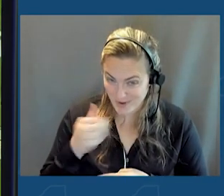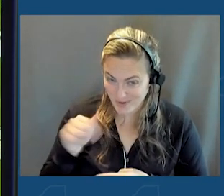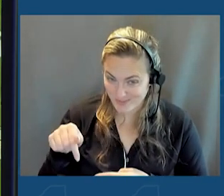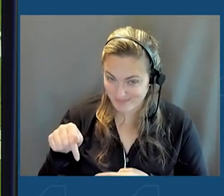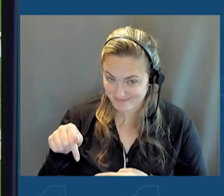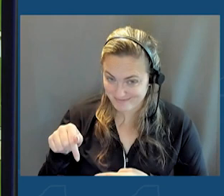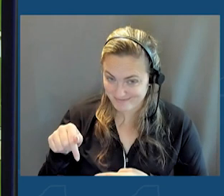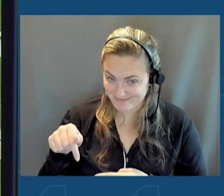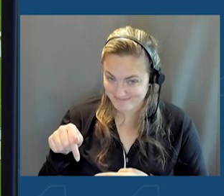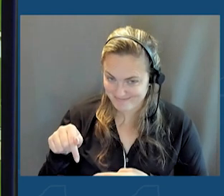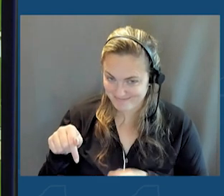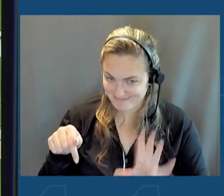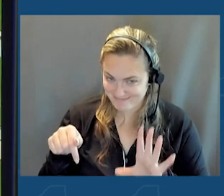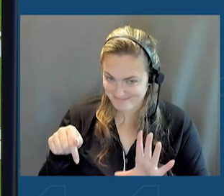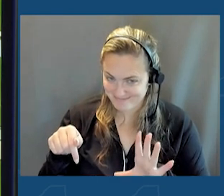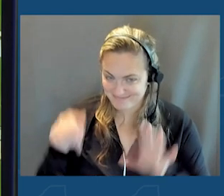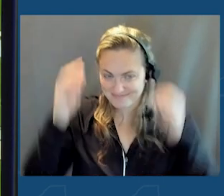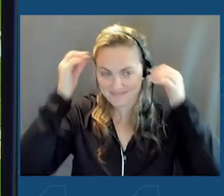that always.